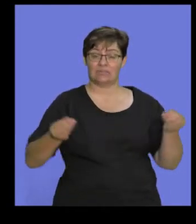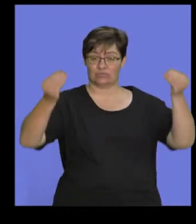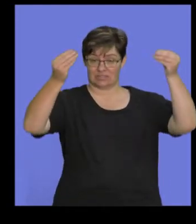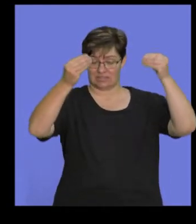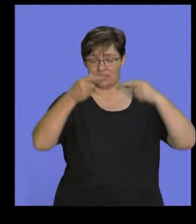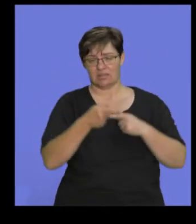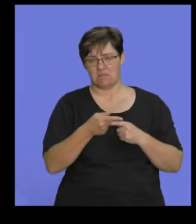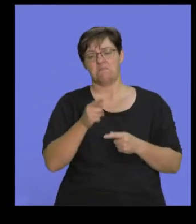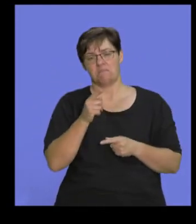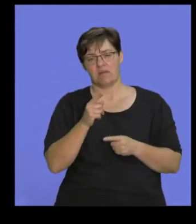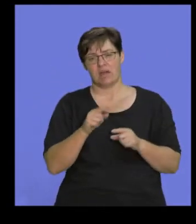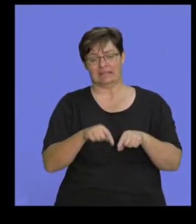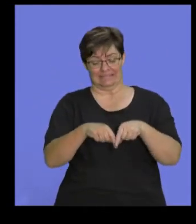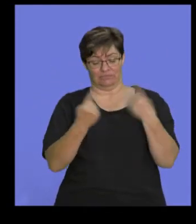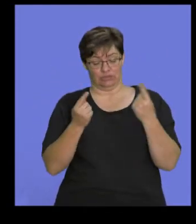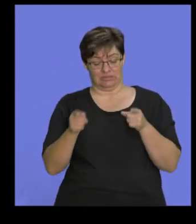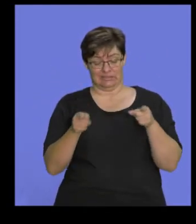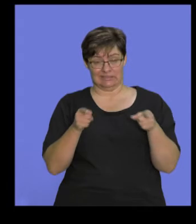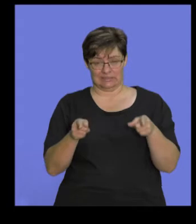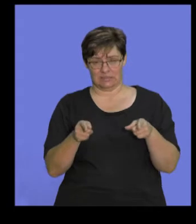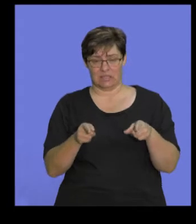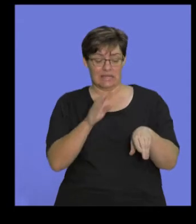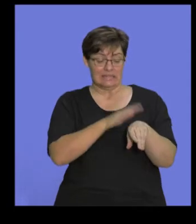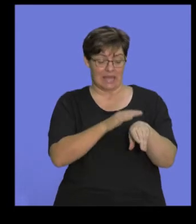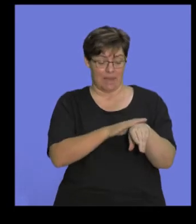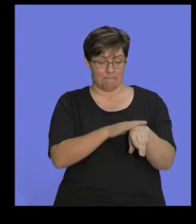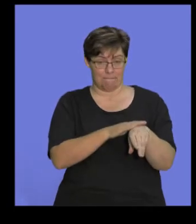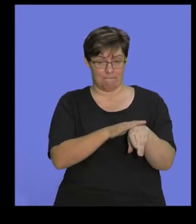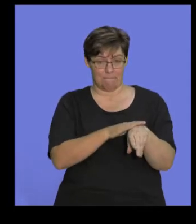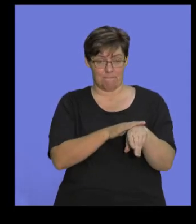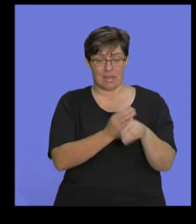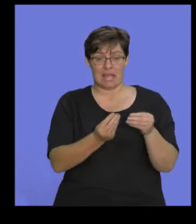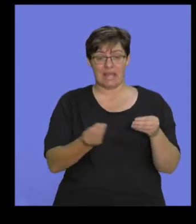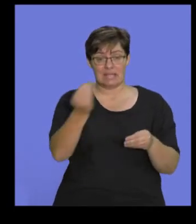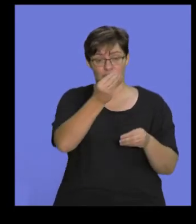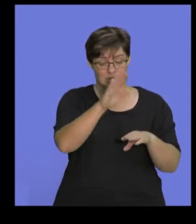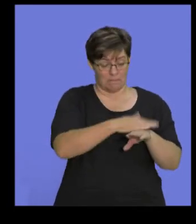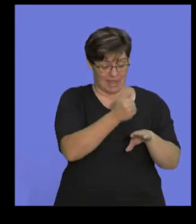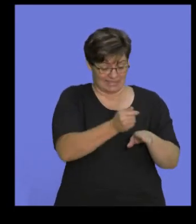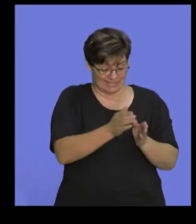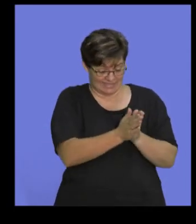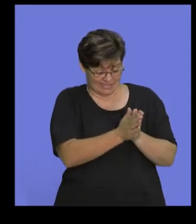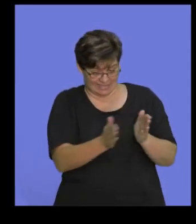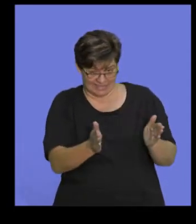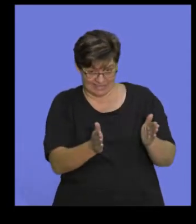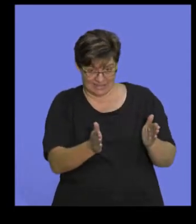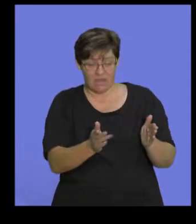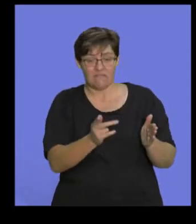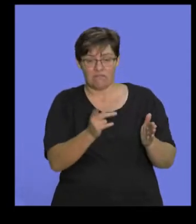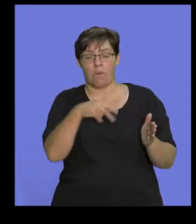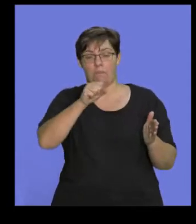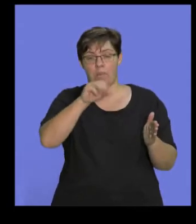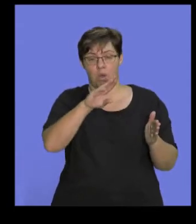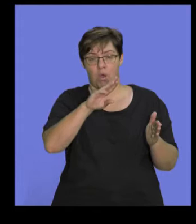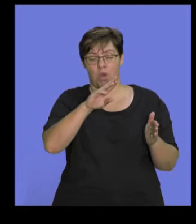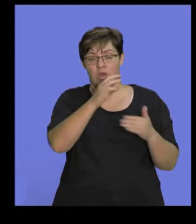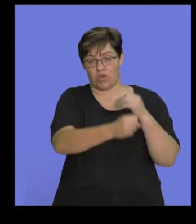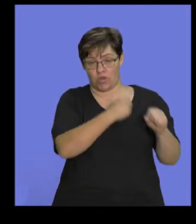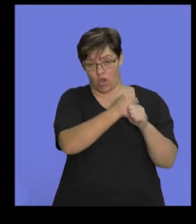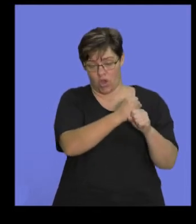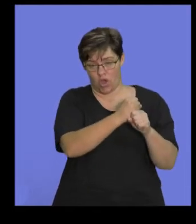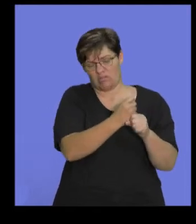there is a difference between the period interest is based on, which is the per annum in